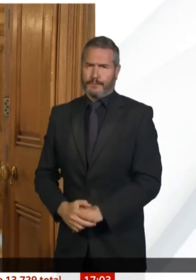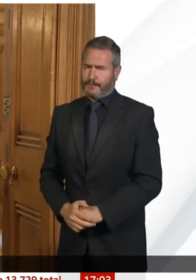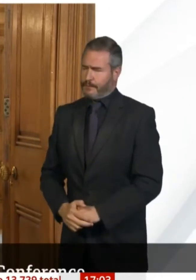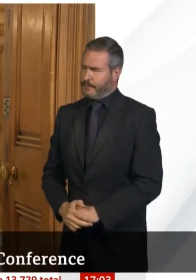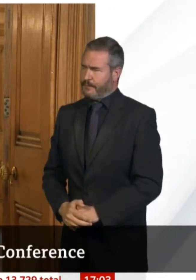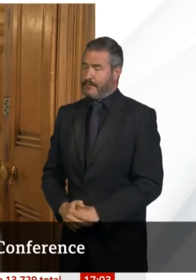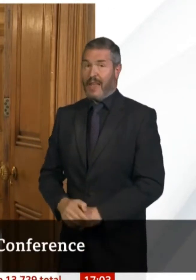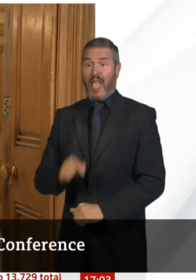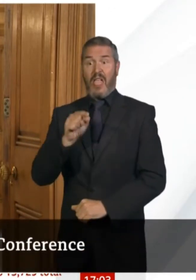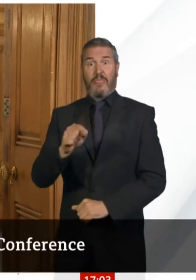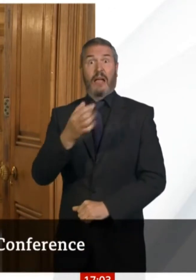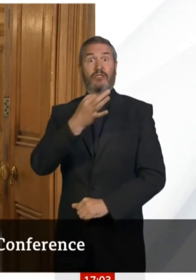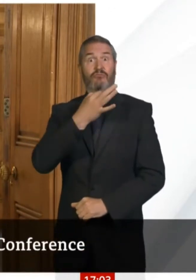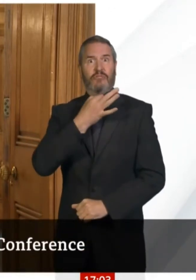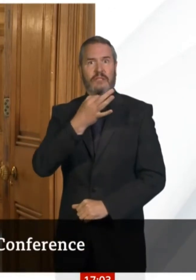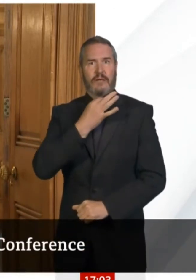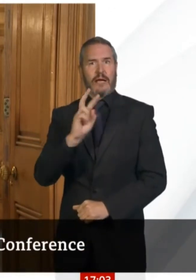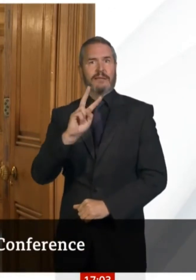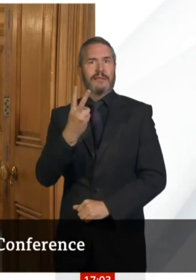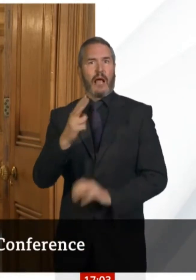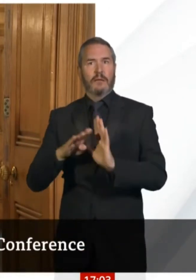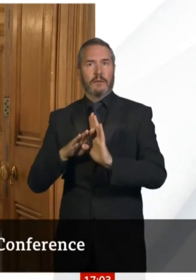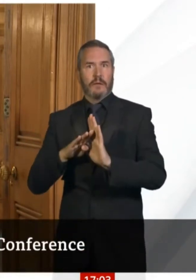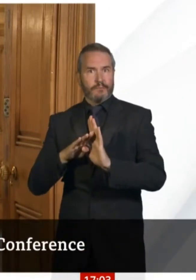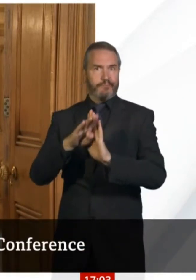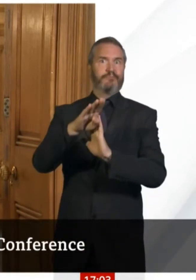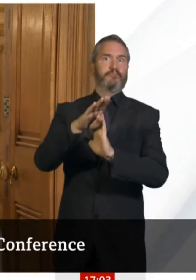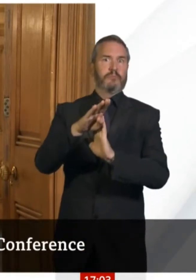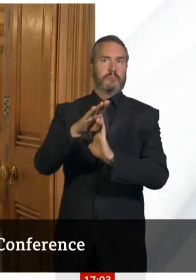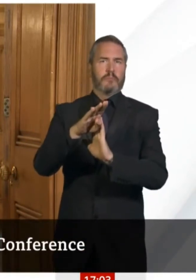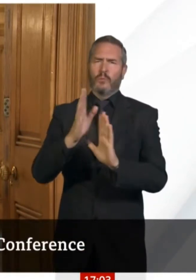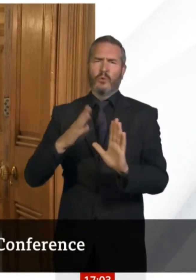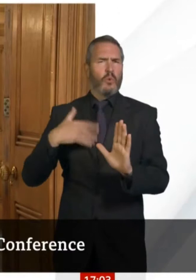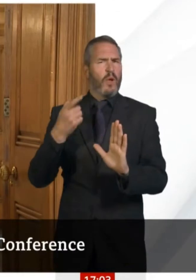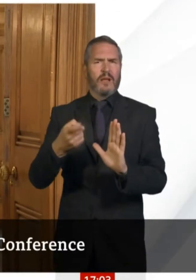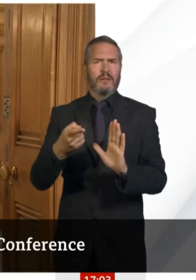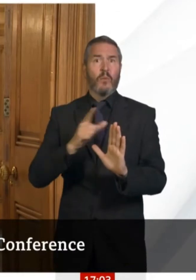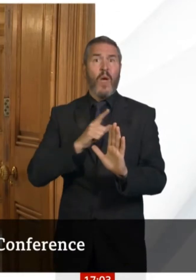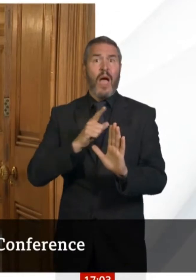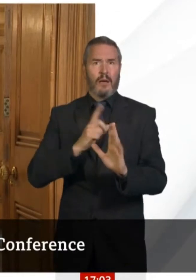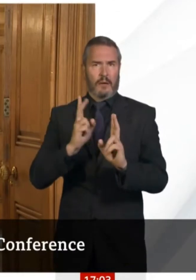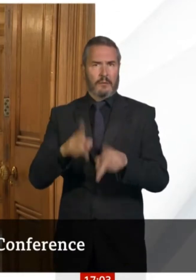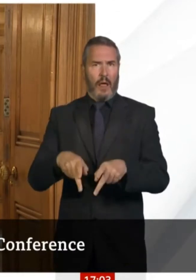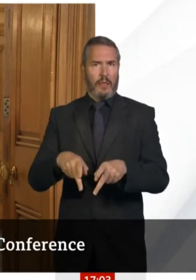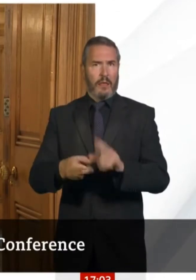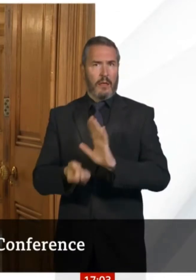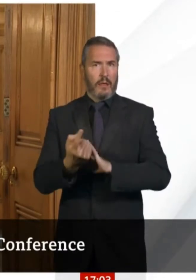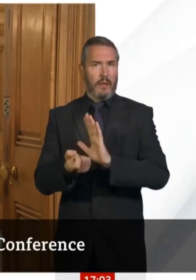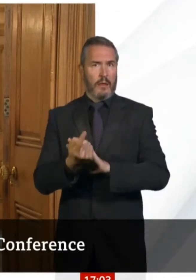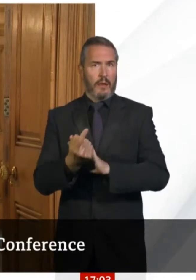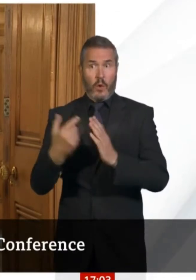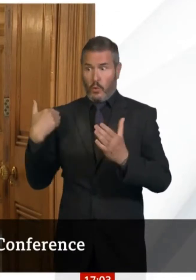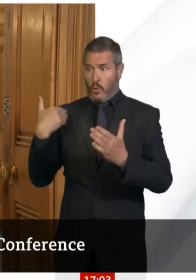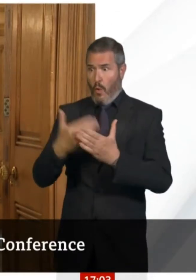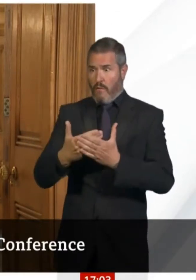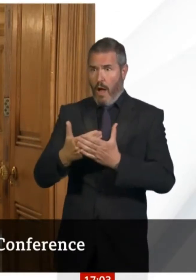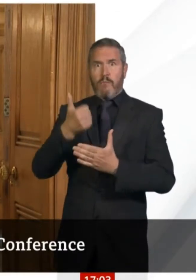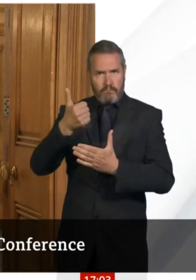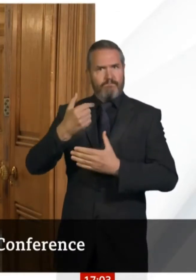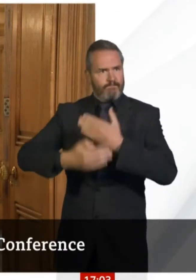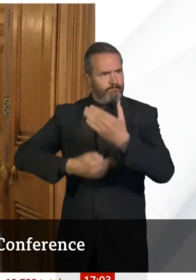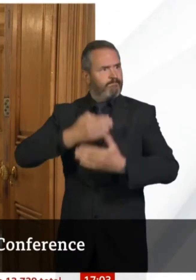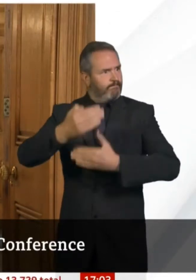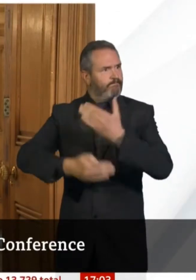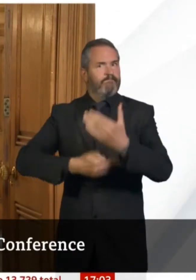That would threaten a second peak of the virus and substantially increase the number of deaths. It would undo the progress that we've made to date, and